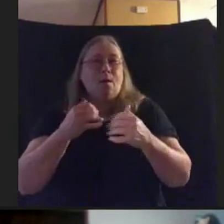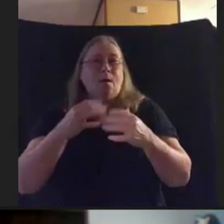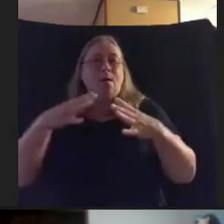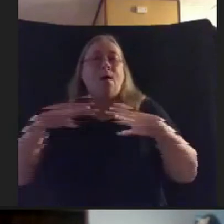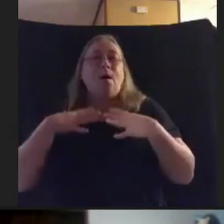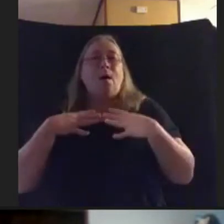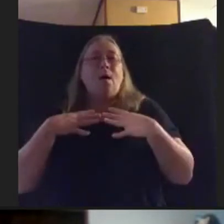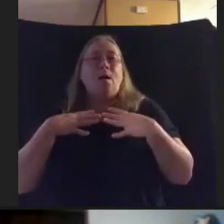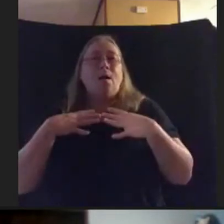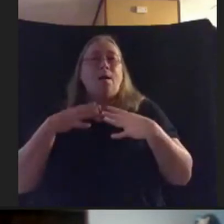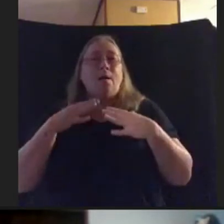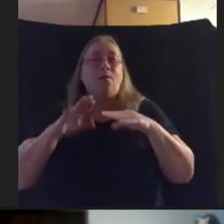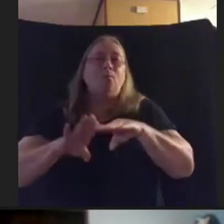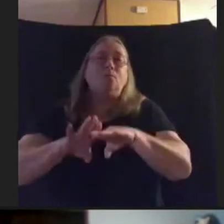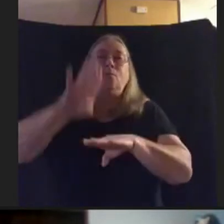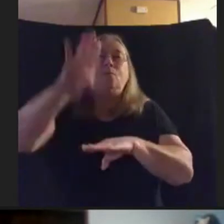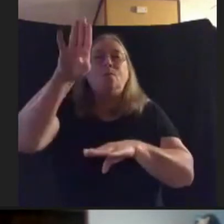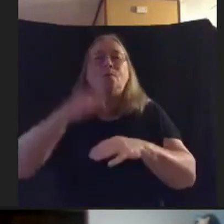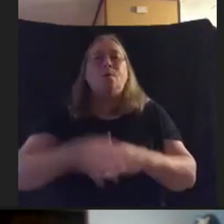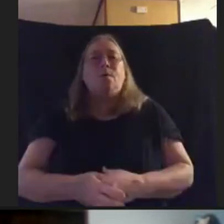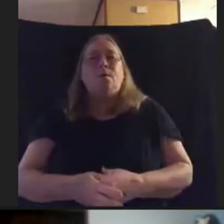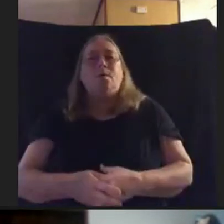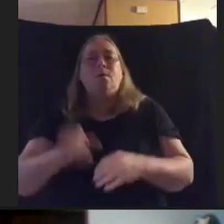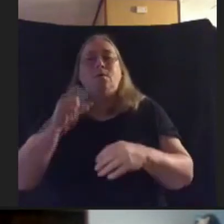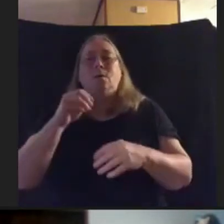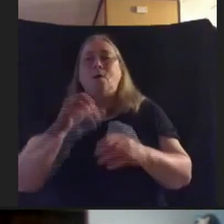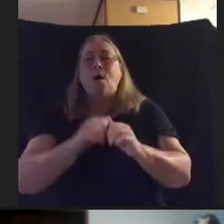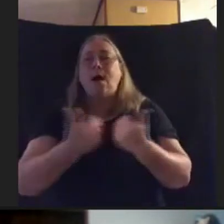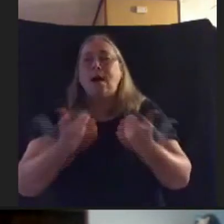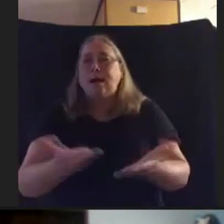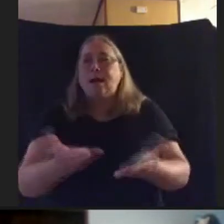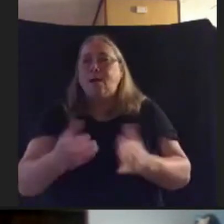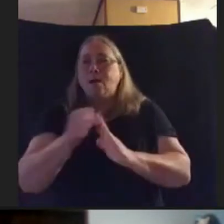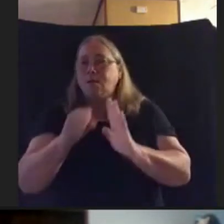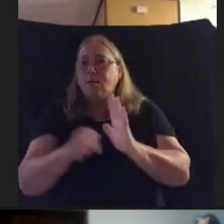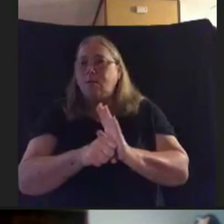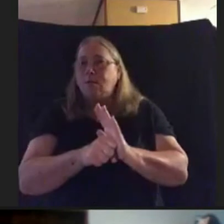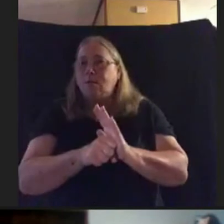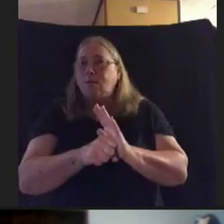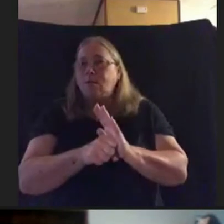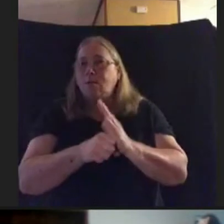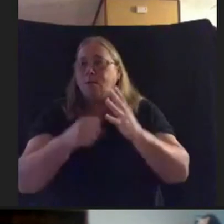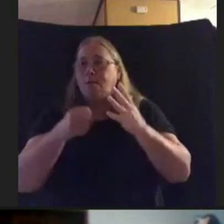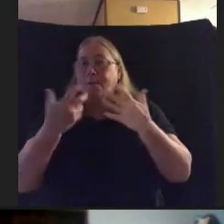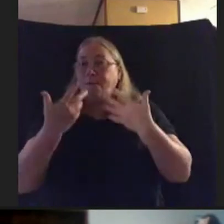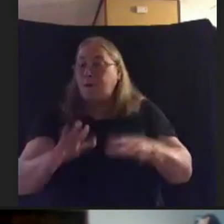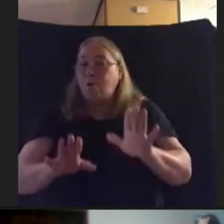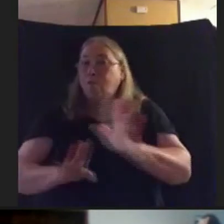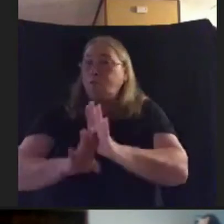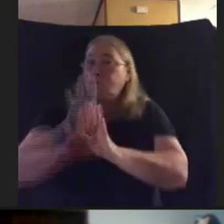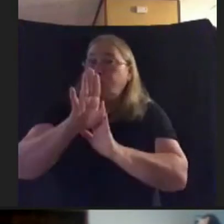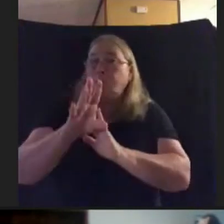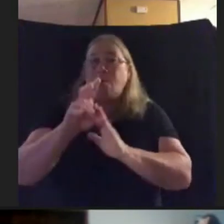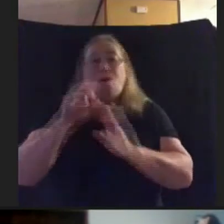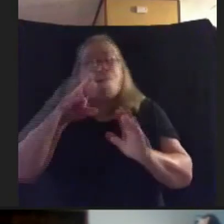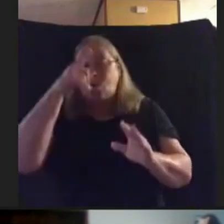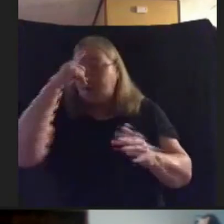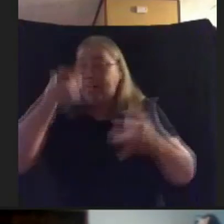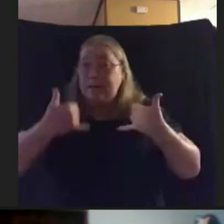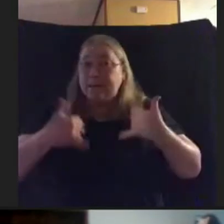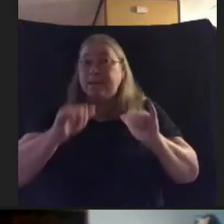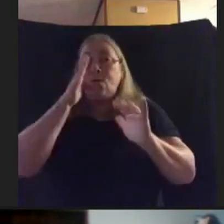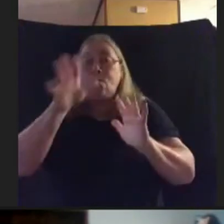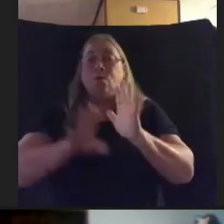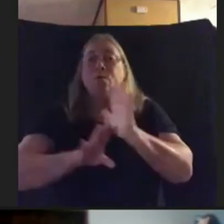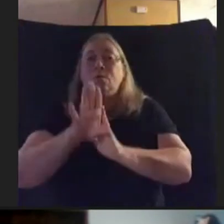hasn't seemed to materialize in Mississippi. Are we out of those woods, or can a surge still materialize? Oh, I think